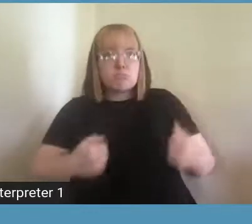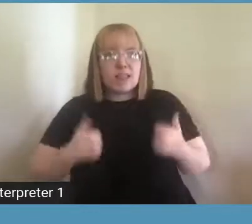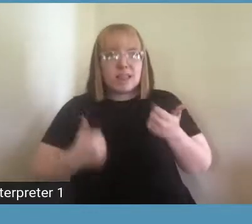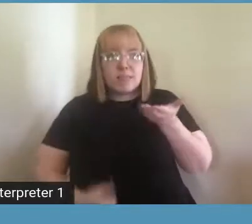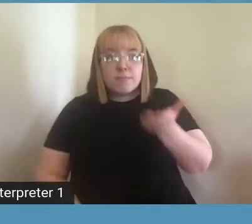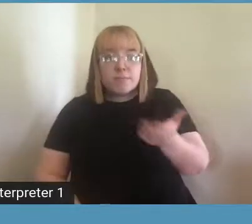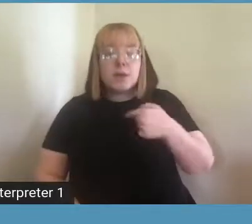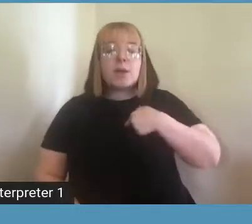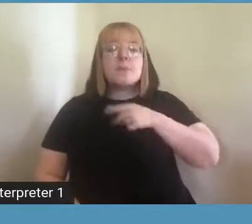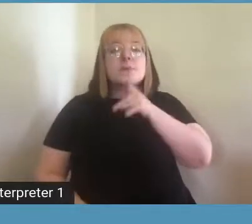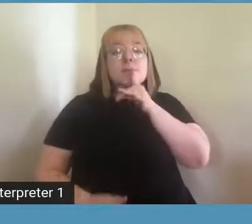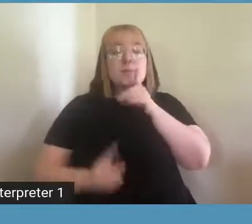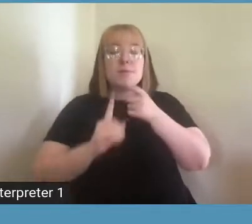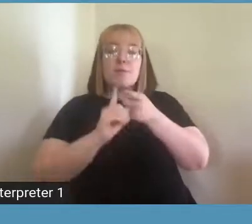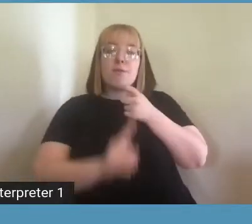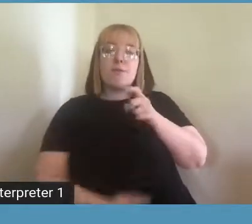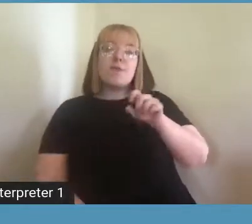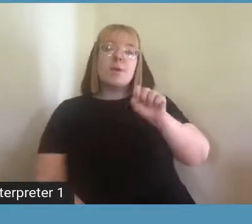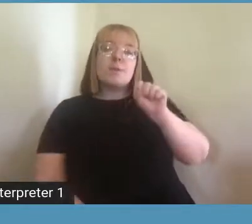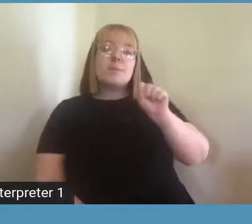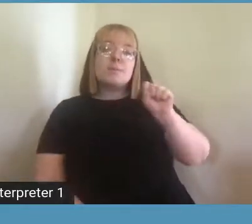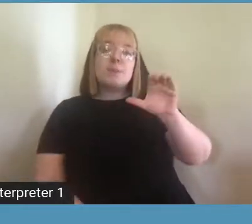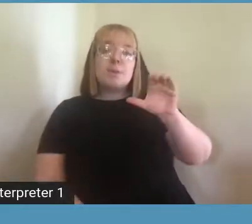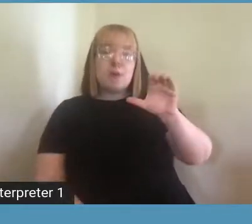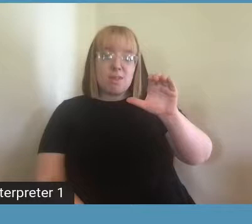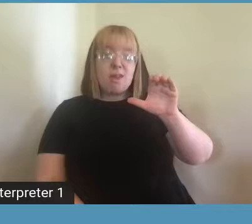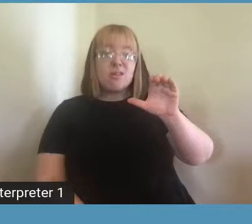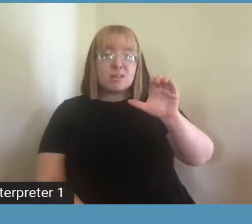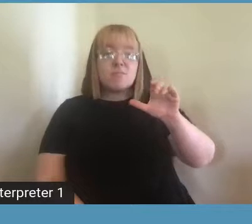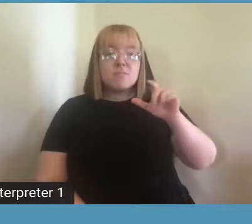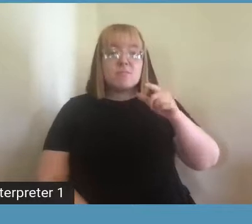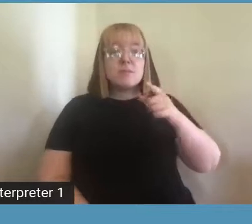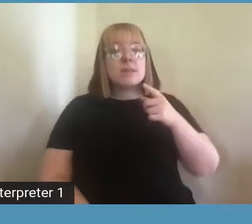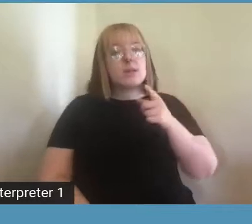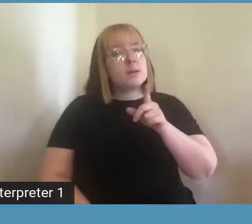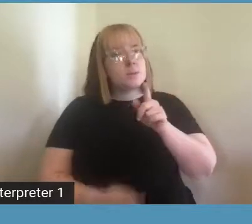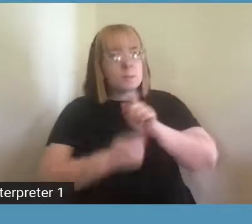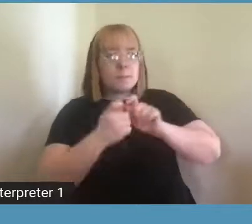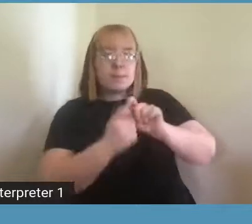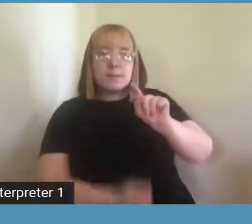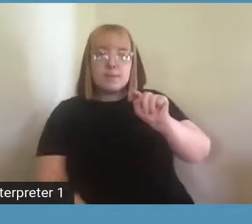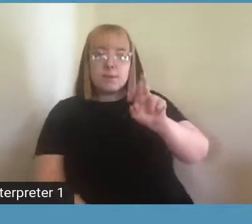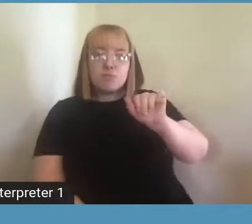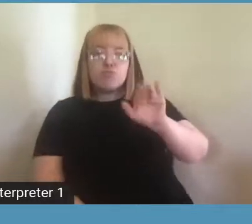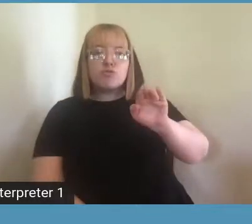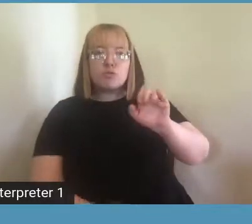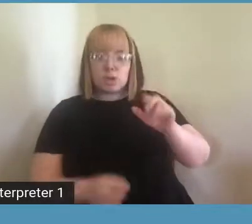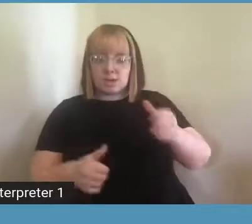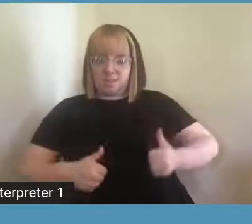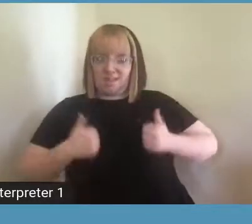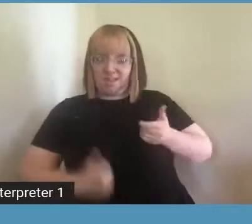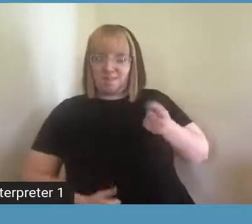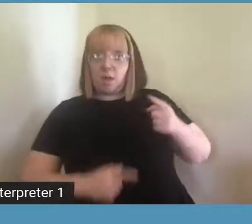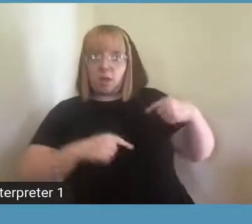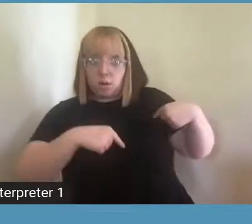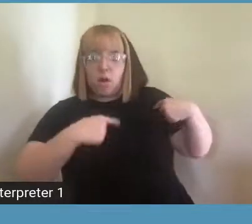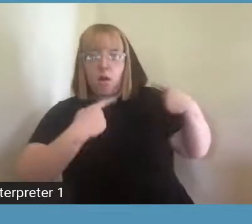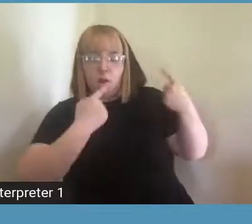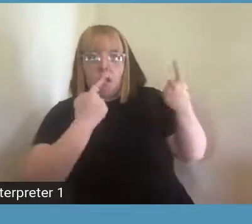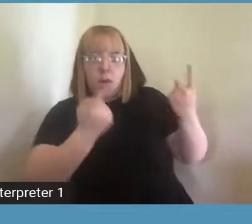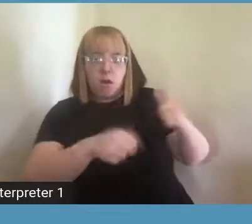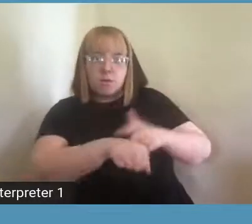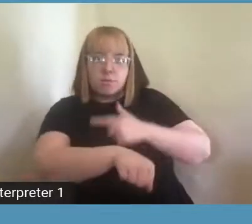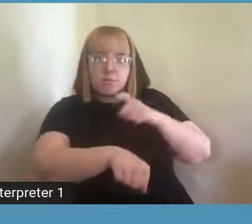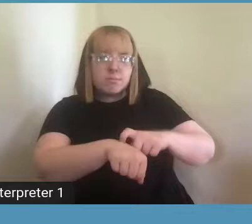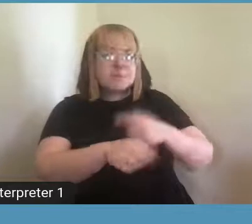Charleston, South Carolina, the historical homelands of the Natchez Cuso peoples. Wherever we are, let us acknowledge